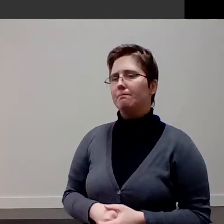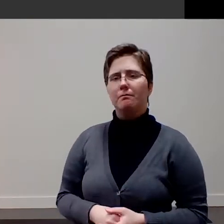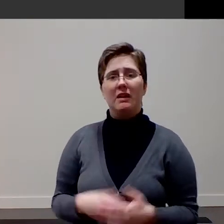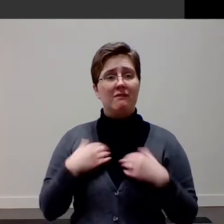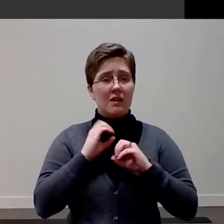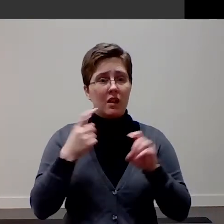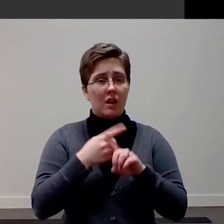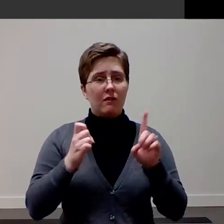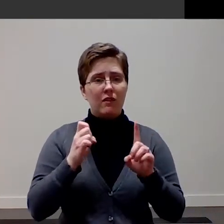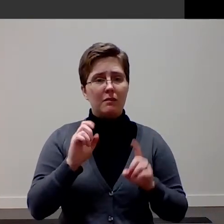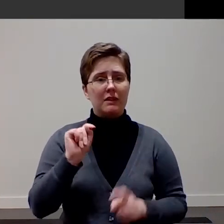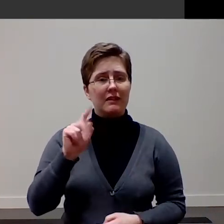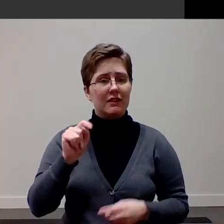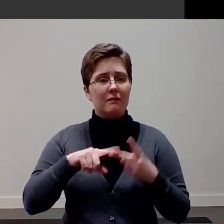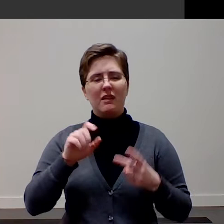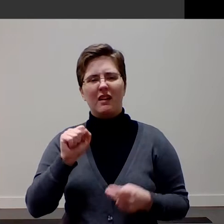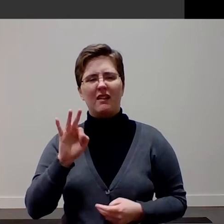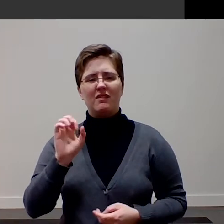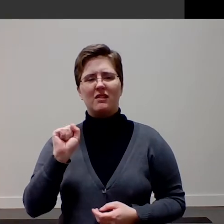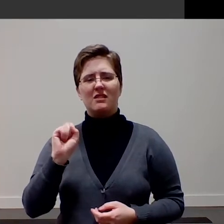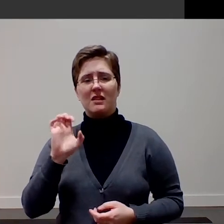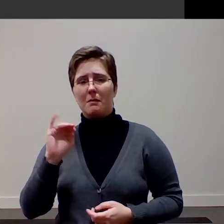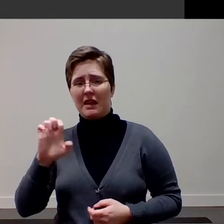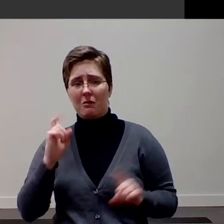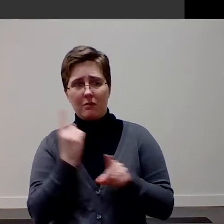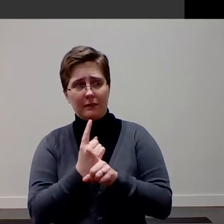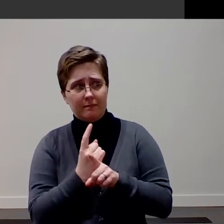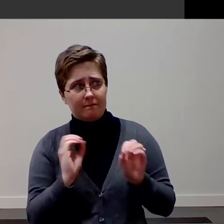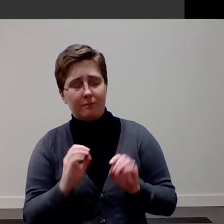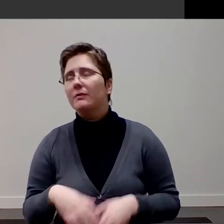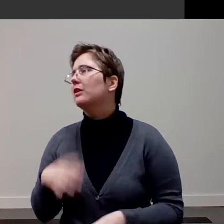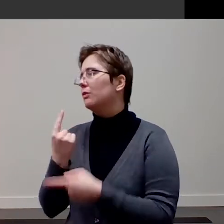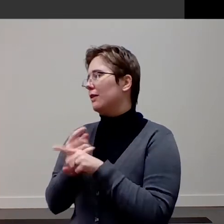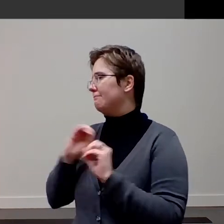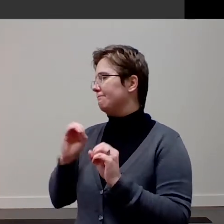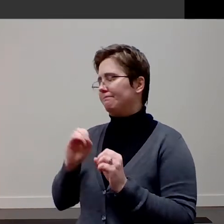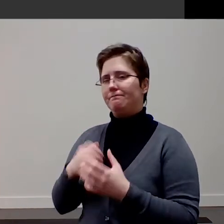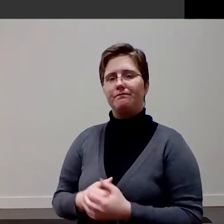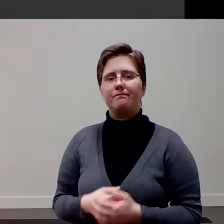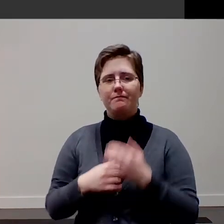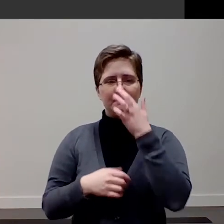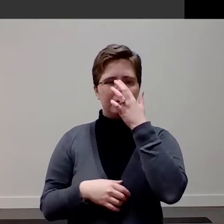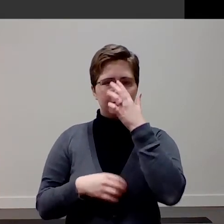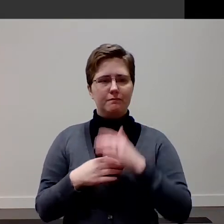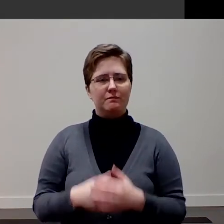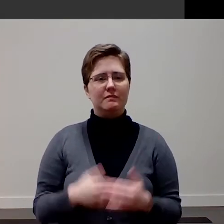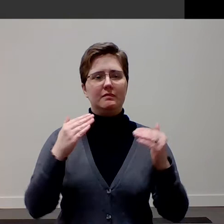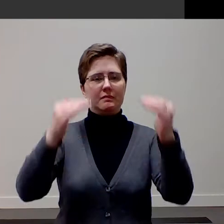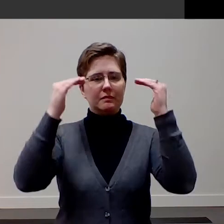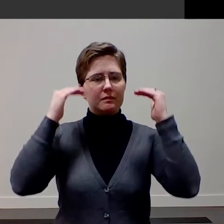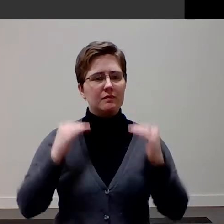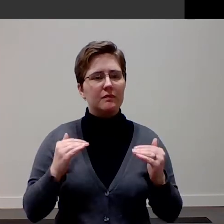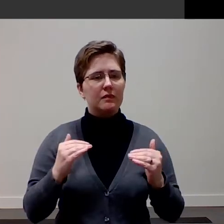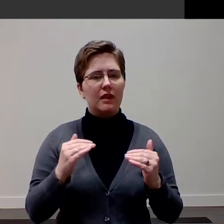have anybody from TFT or AFSCME, correct? I do not. Okay. So the next